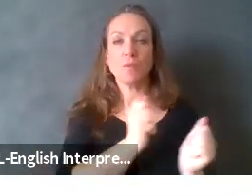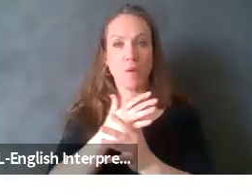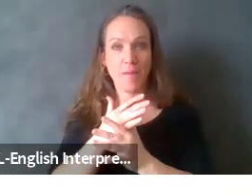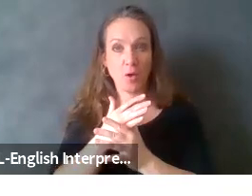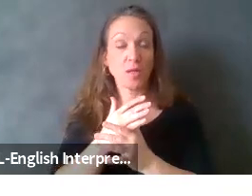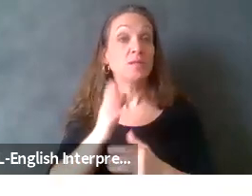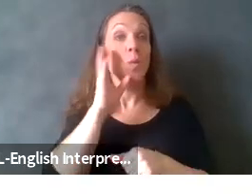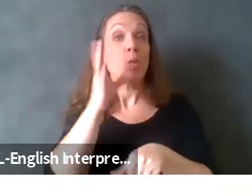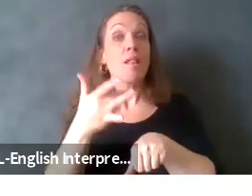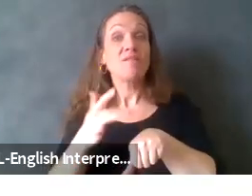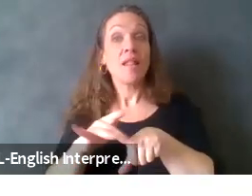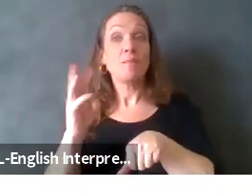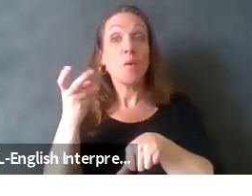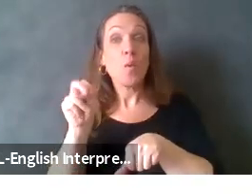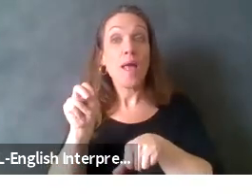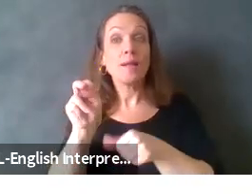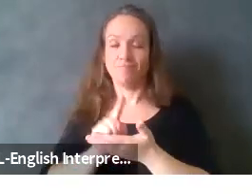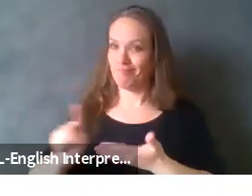week.